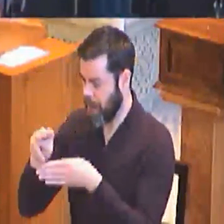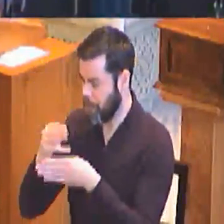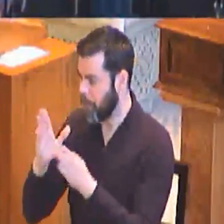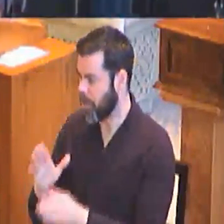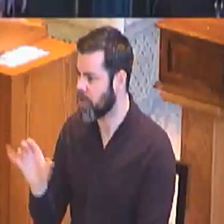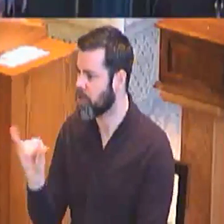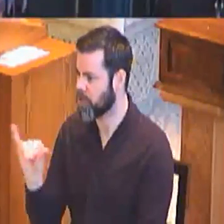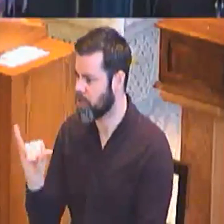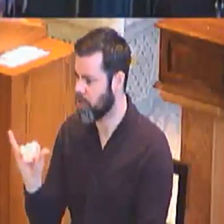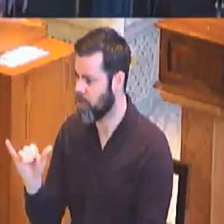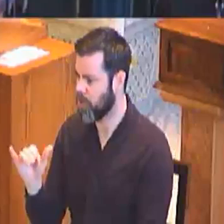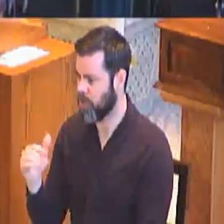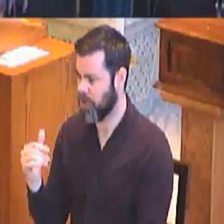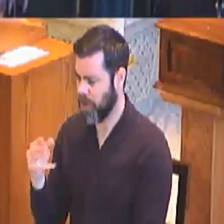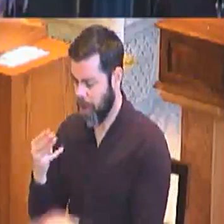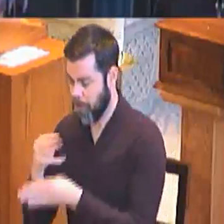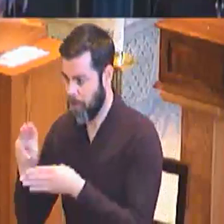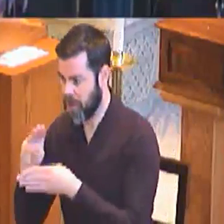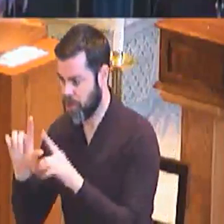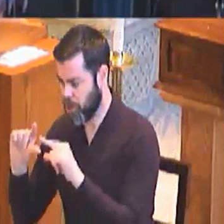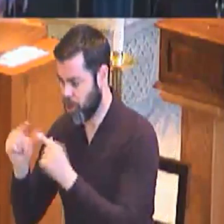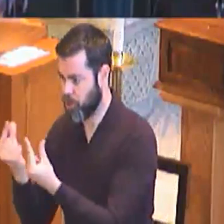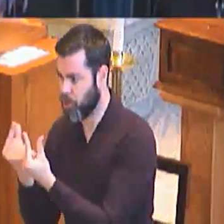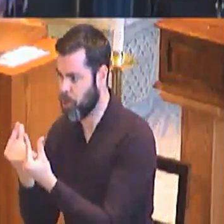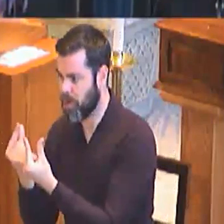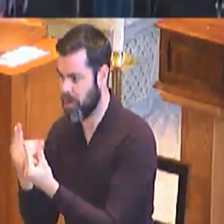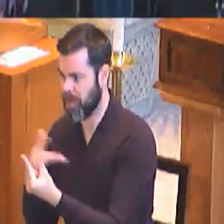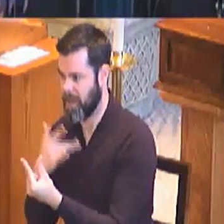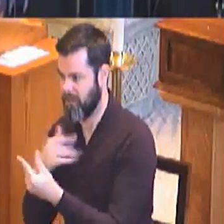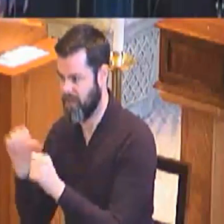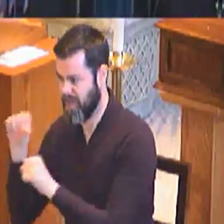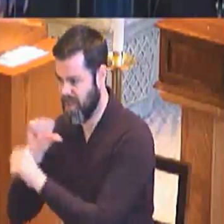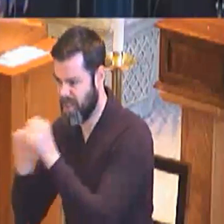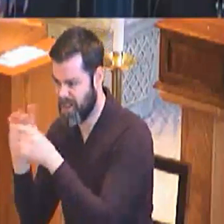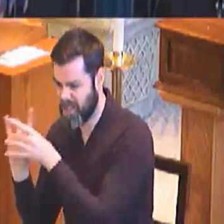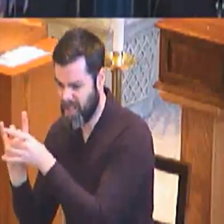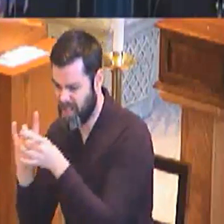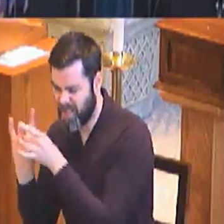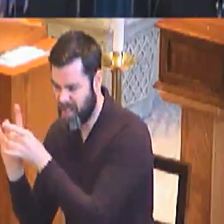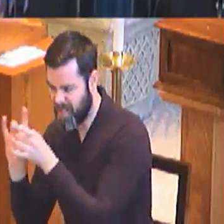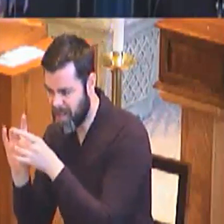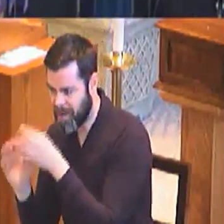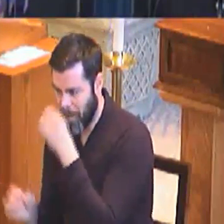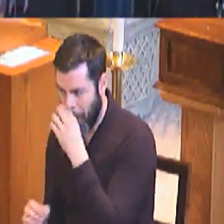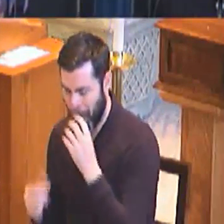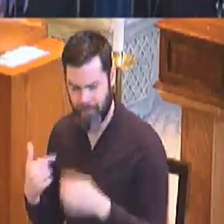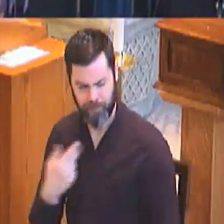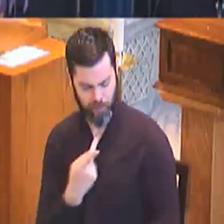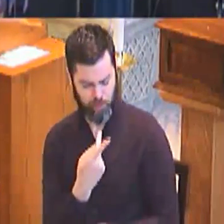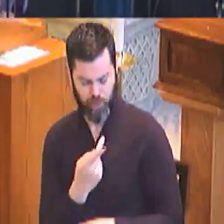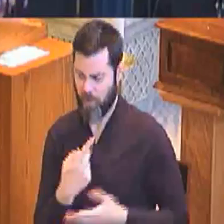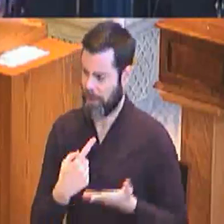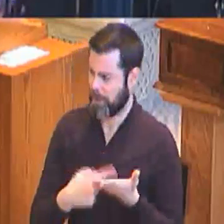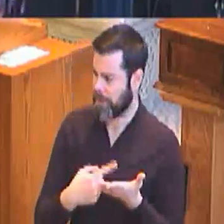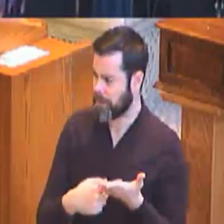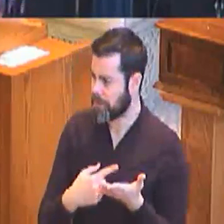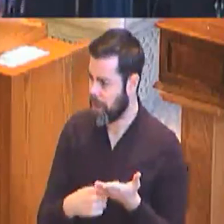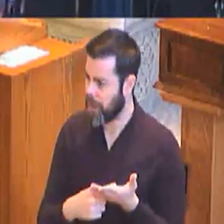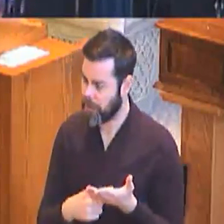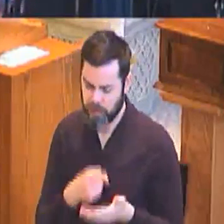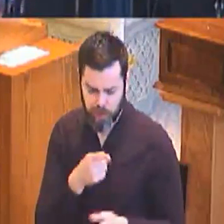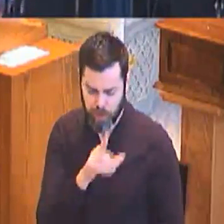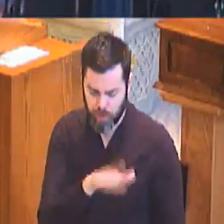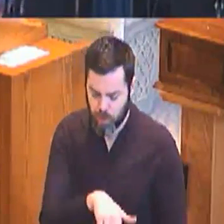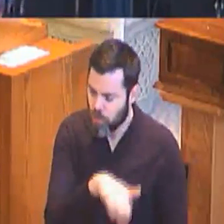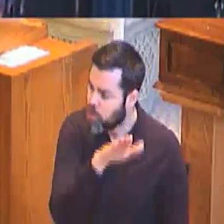thing for other ministers. Do you know what I'm talking about? And so we kind of discussed about what it was like for her to grow